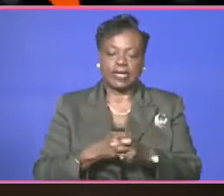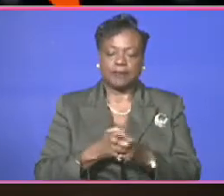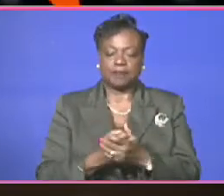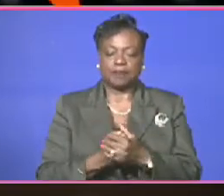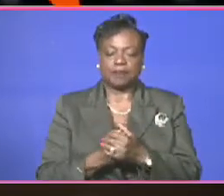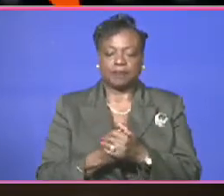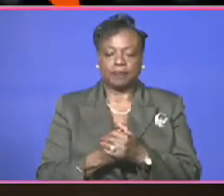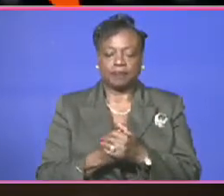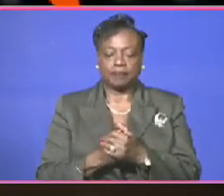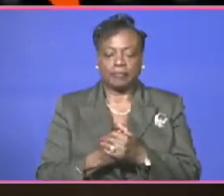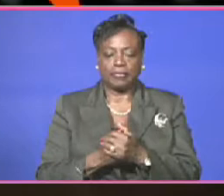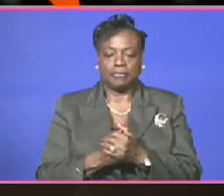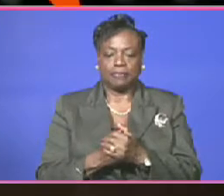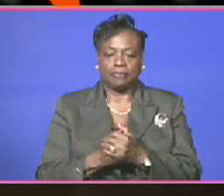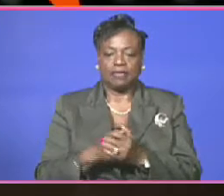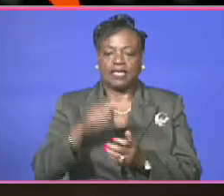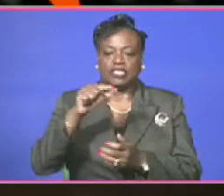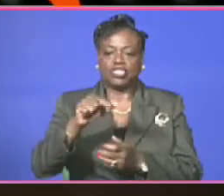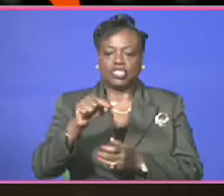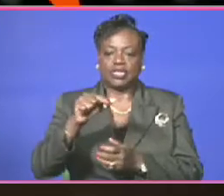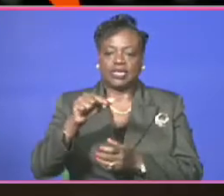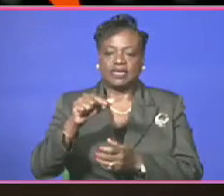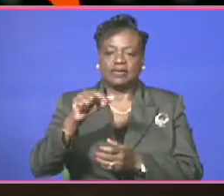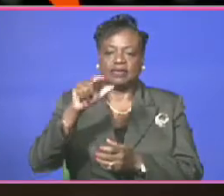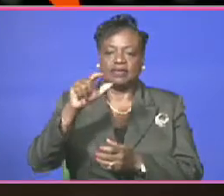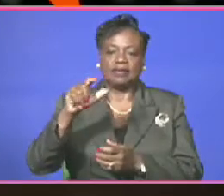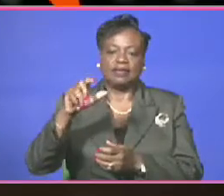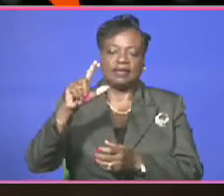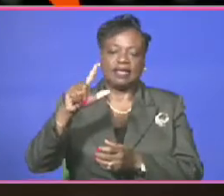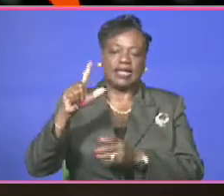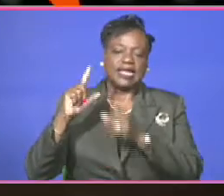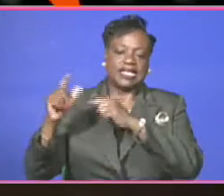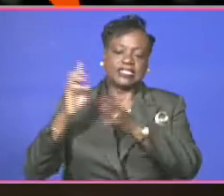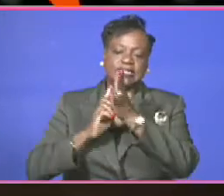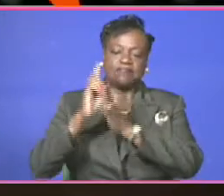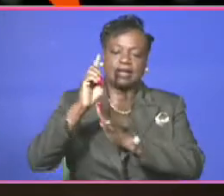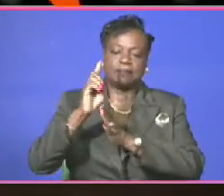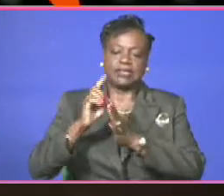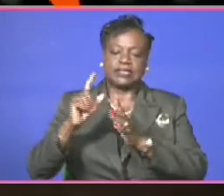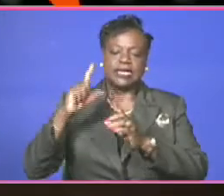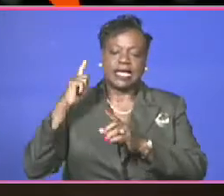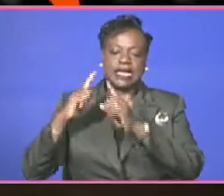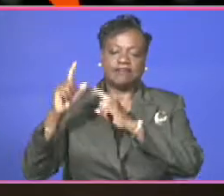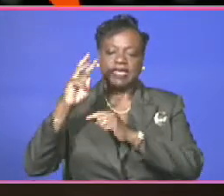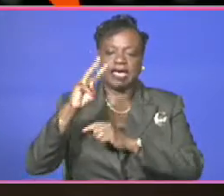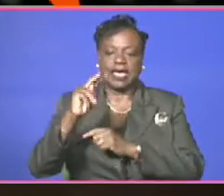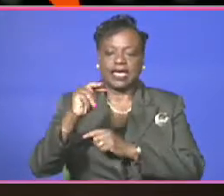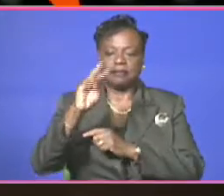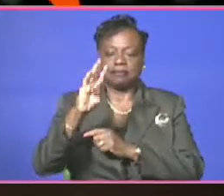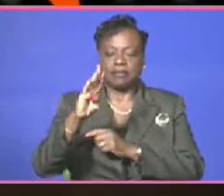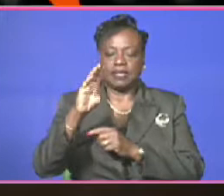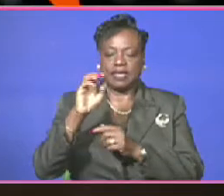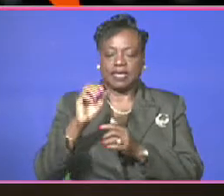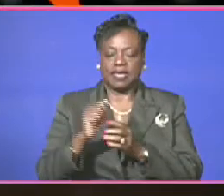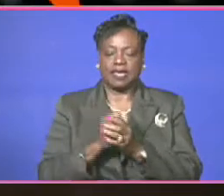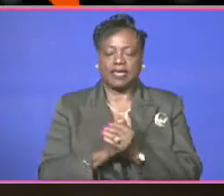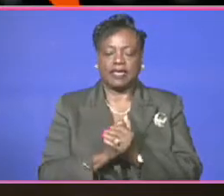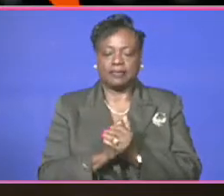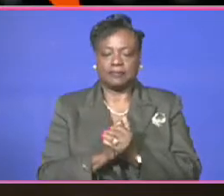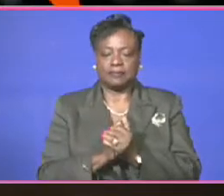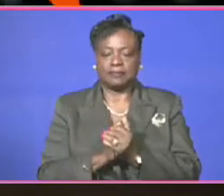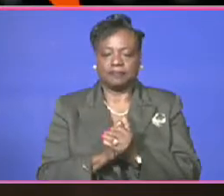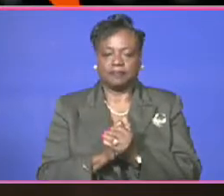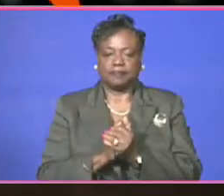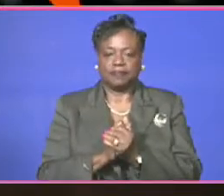the Utah Jazz. The G League is the development league of the NBA. Players can be called up at any time to fill roster spots.